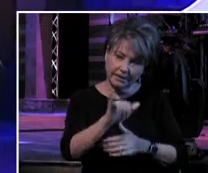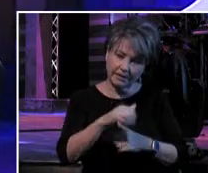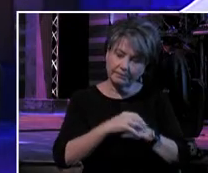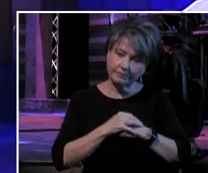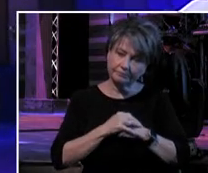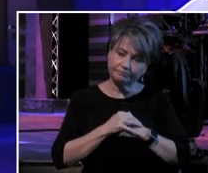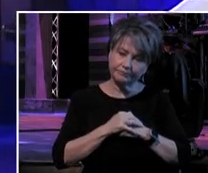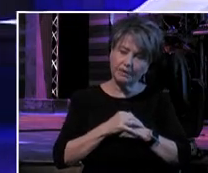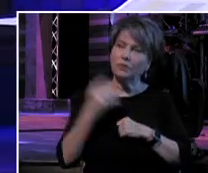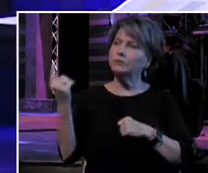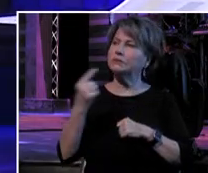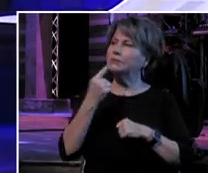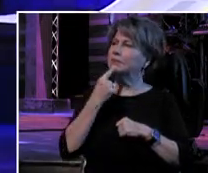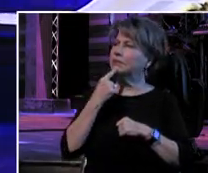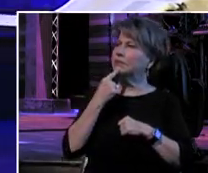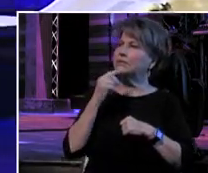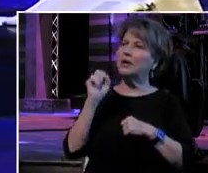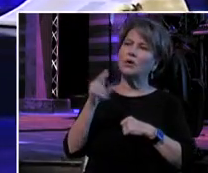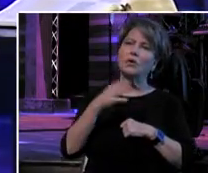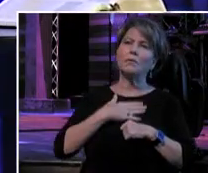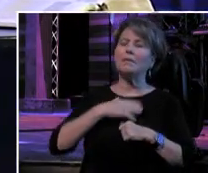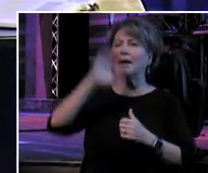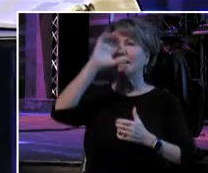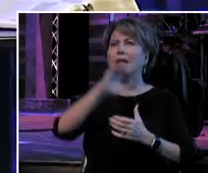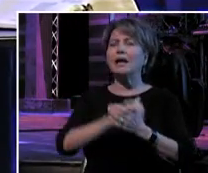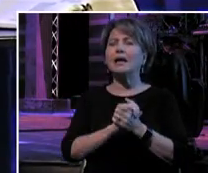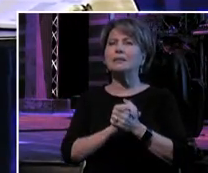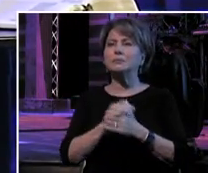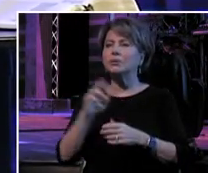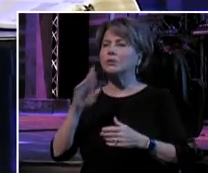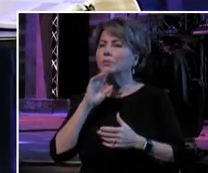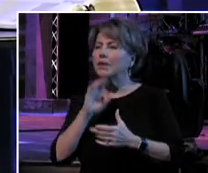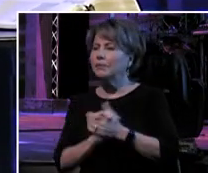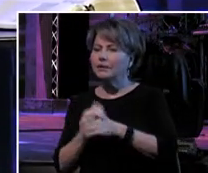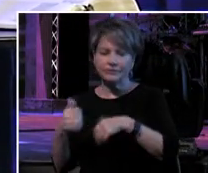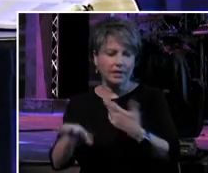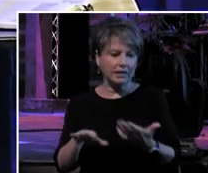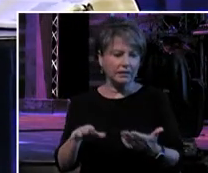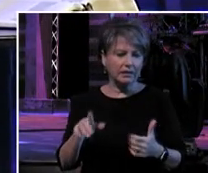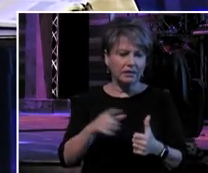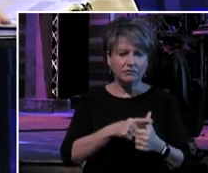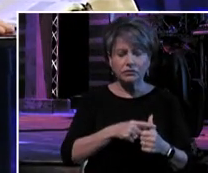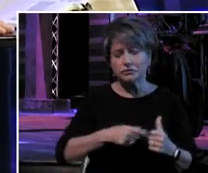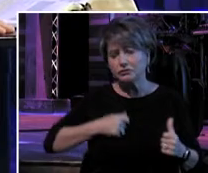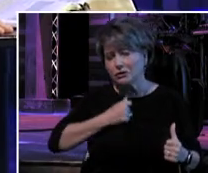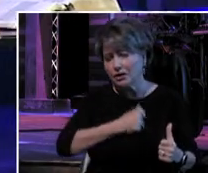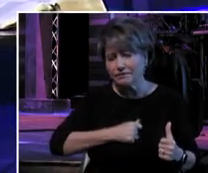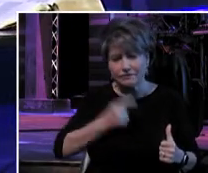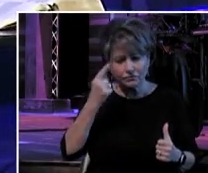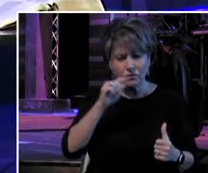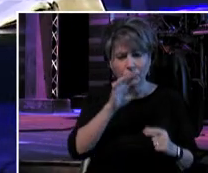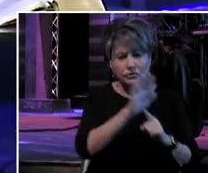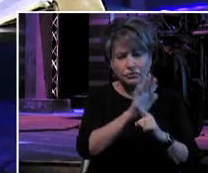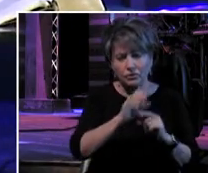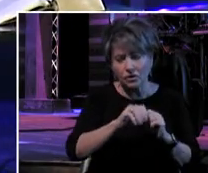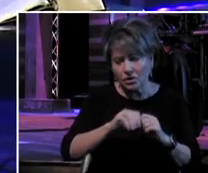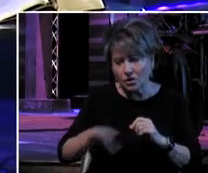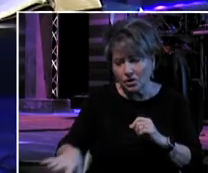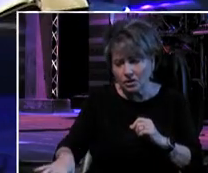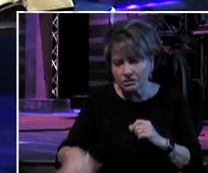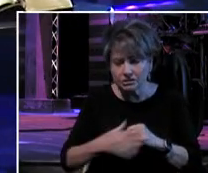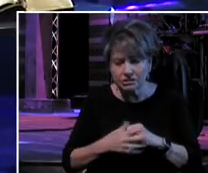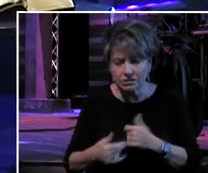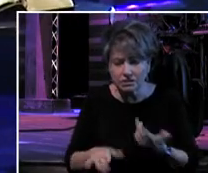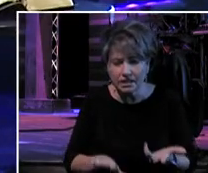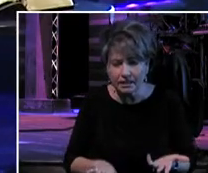says, oh, my spouse died, what's the first thing on your mind? Sorry for your loss.